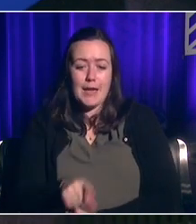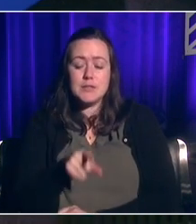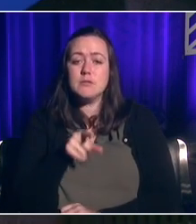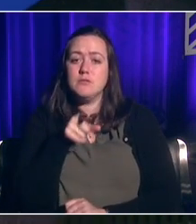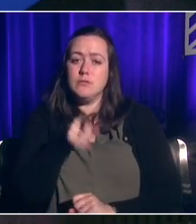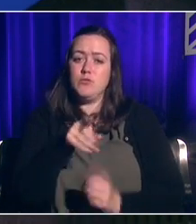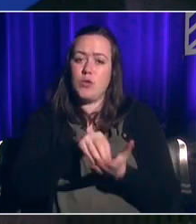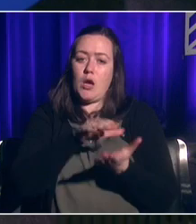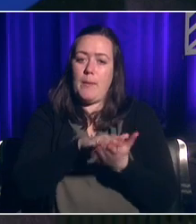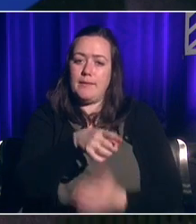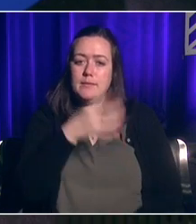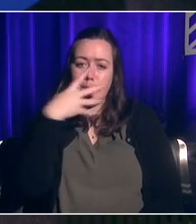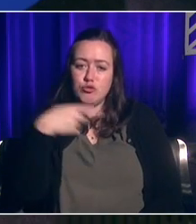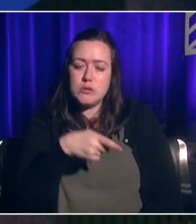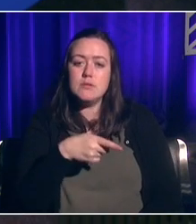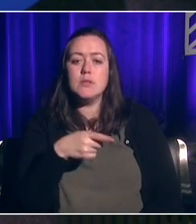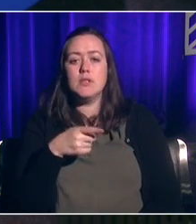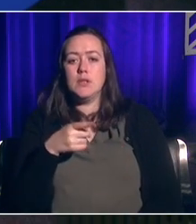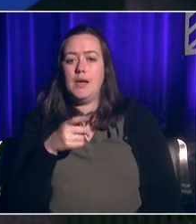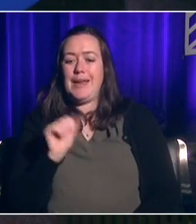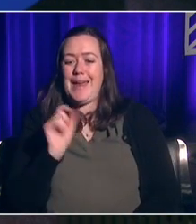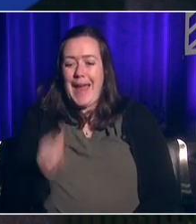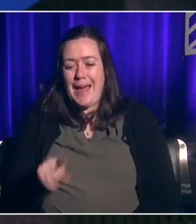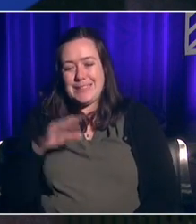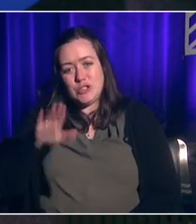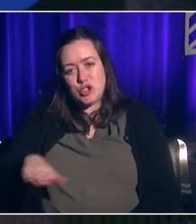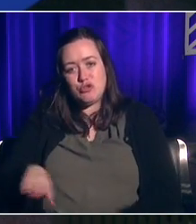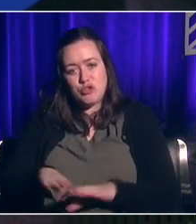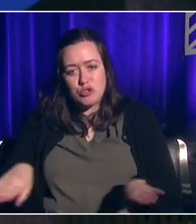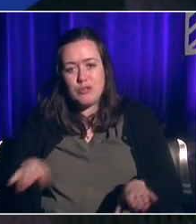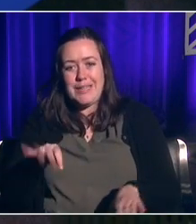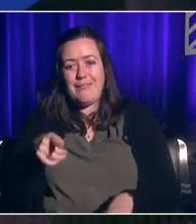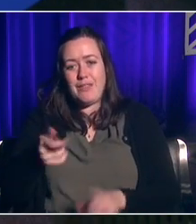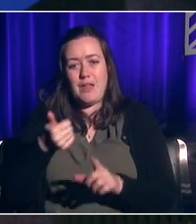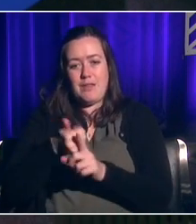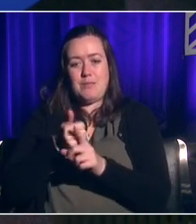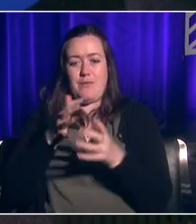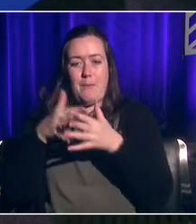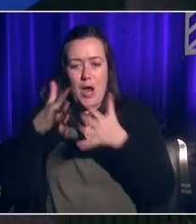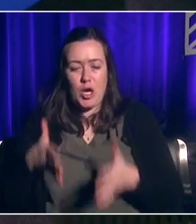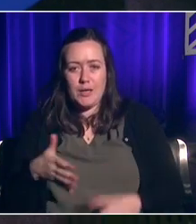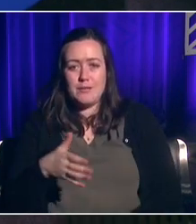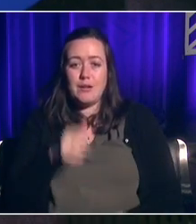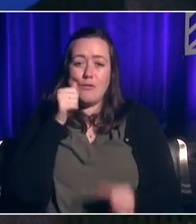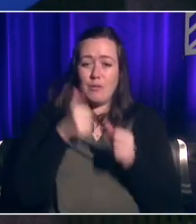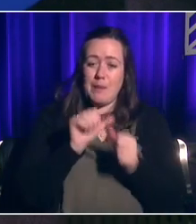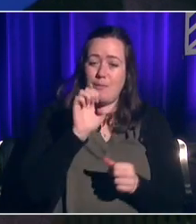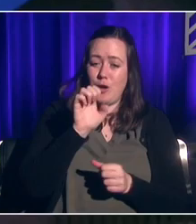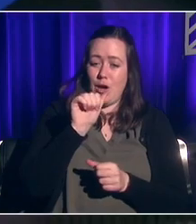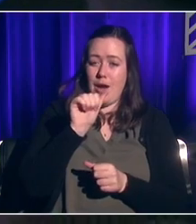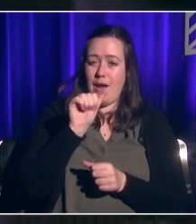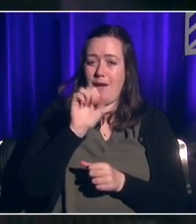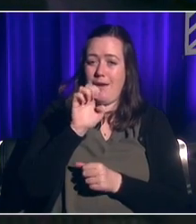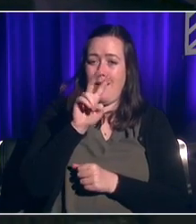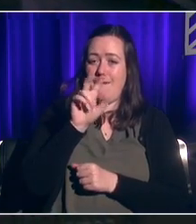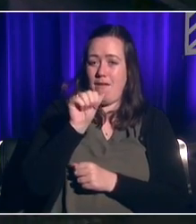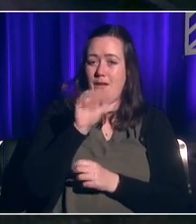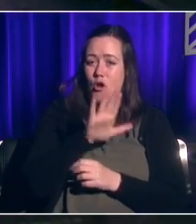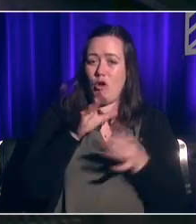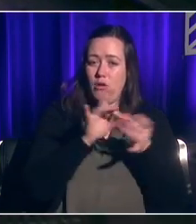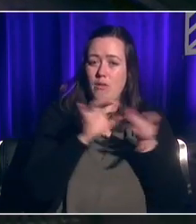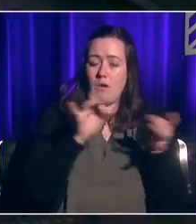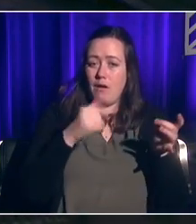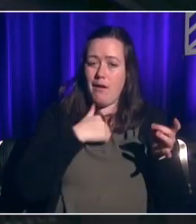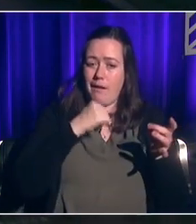Remember what I said? Ava said, I didn't move into Texas. The border moved me. So what we need now is allies. We